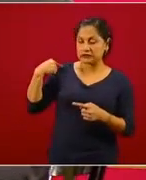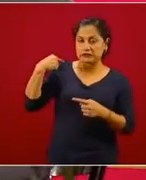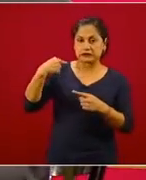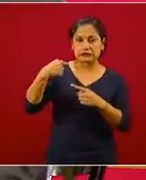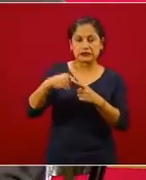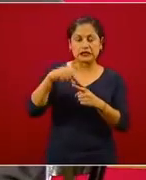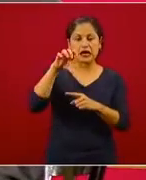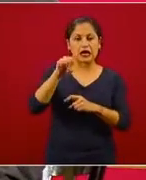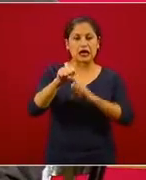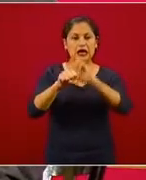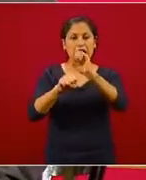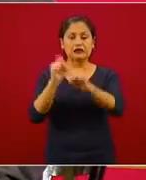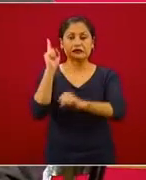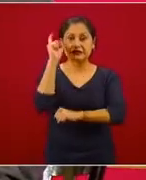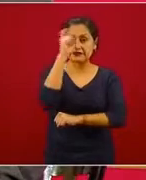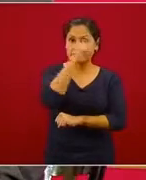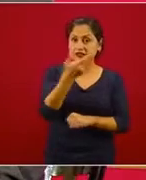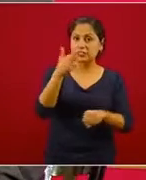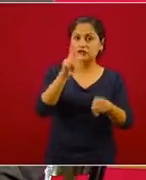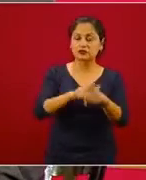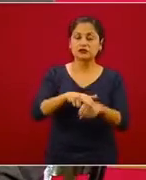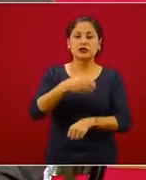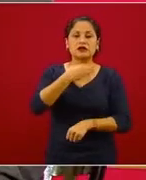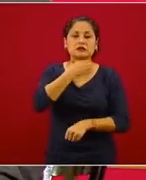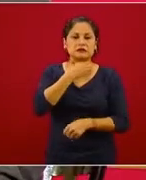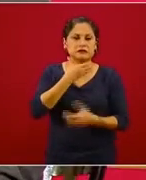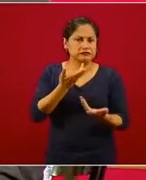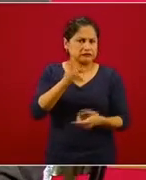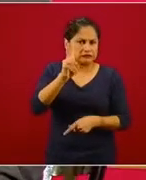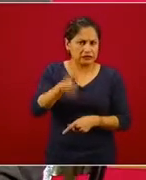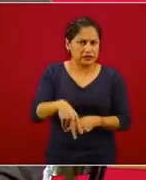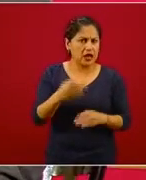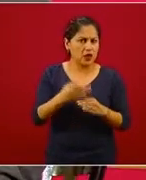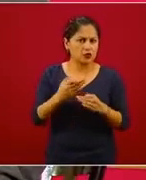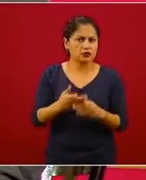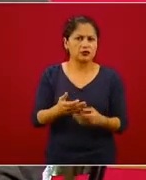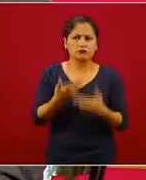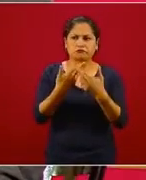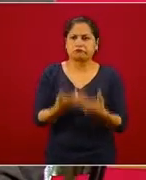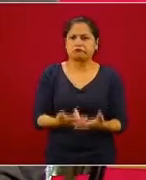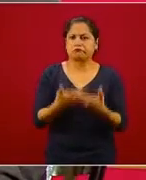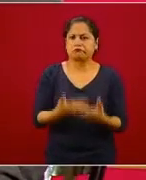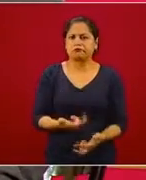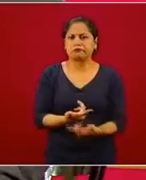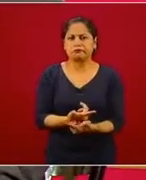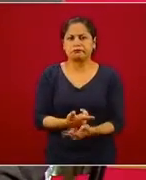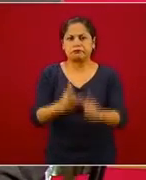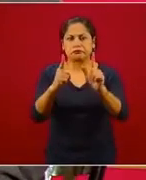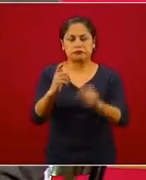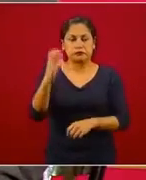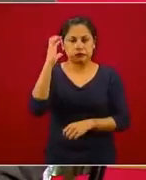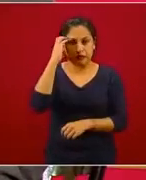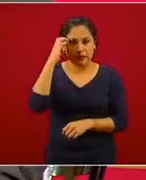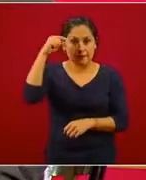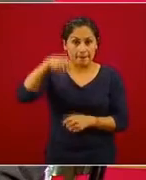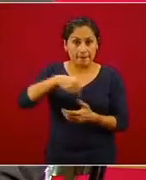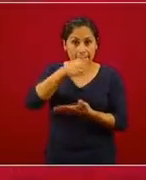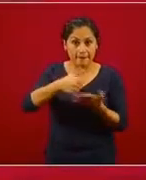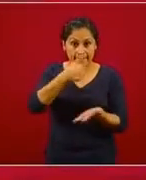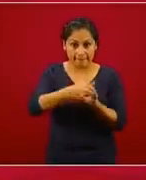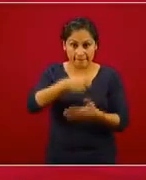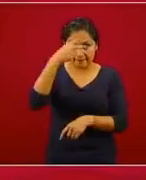So when at some point we have reached a point when care becomes a little bit